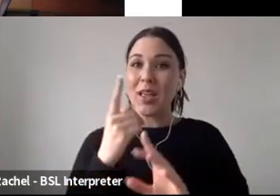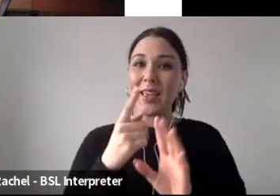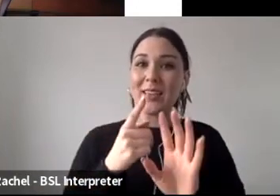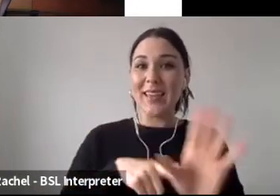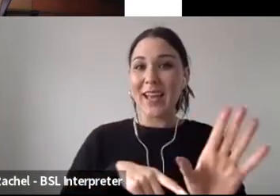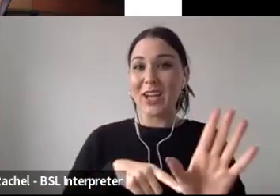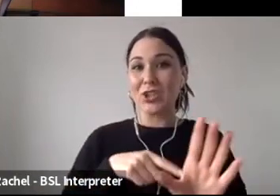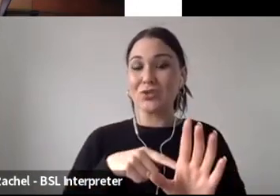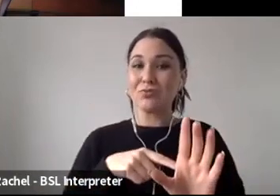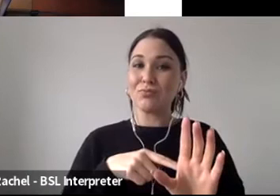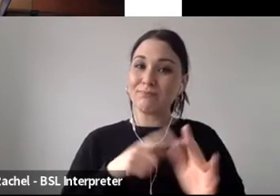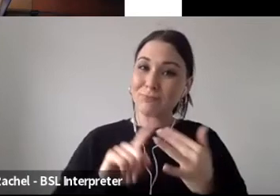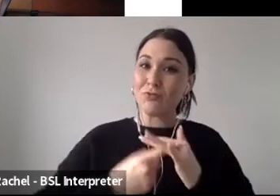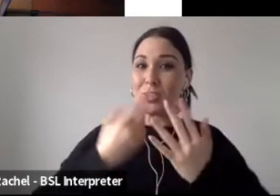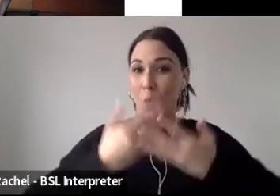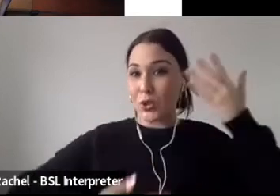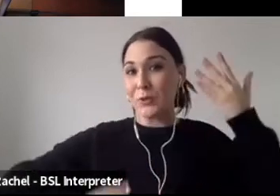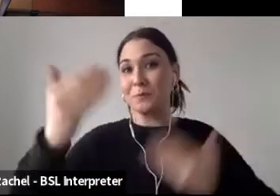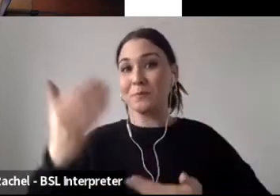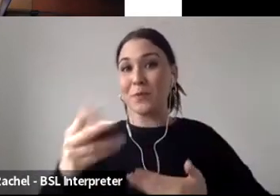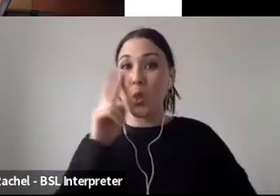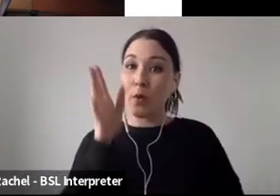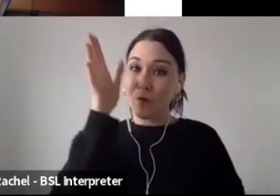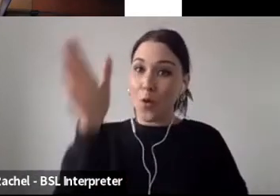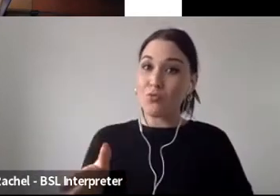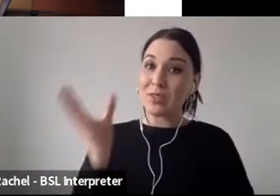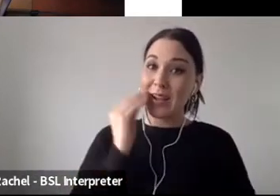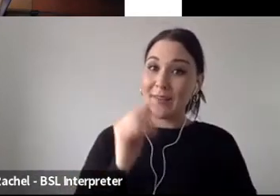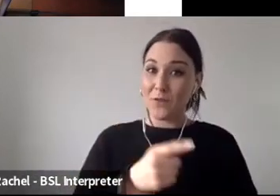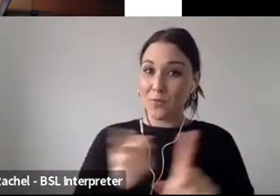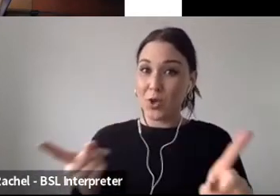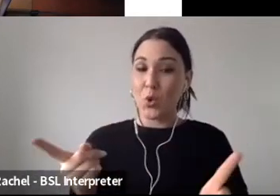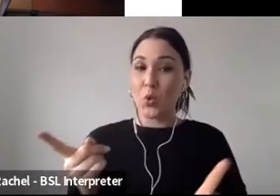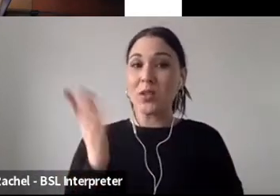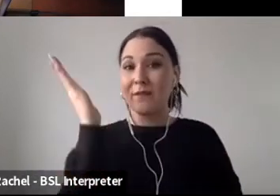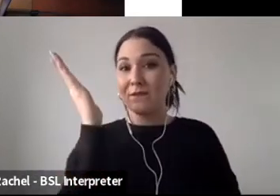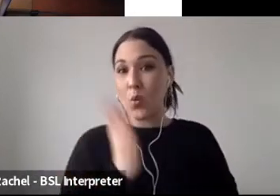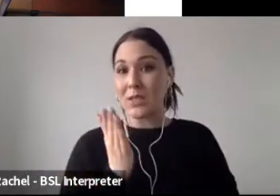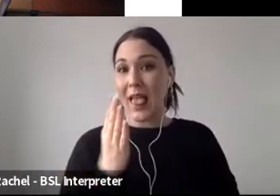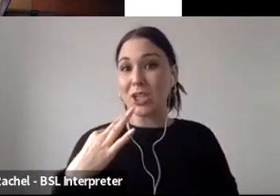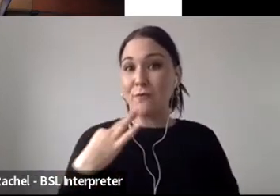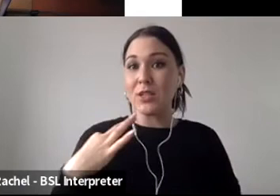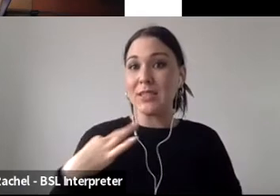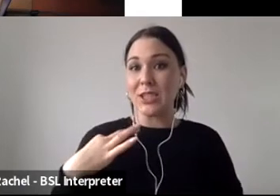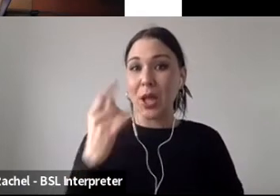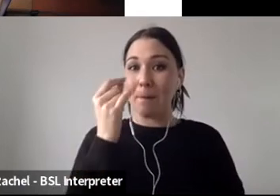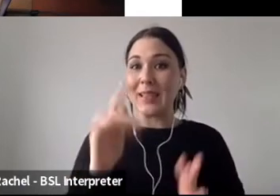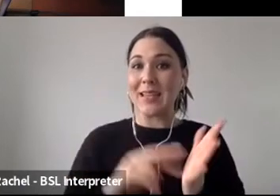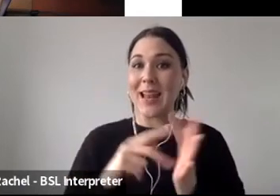So we look forward to hearing from you, and it's /volunteer on the AbilityNet